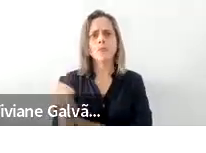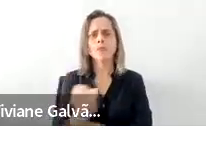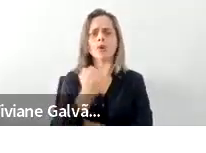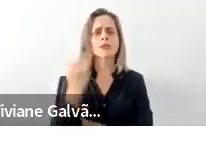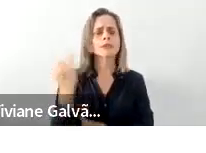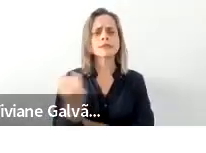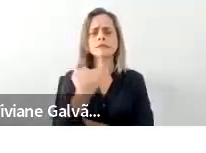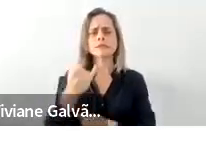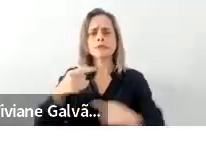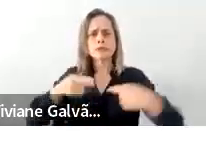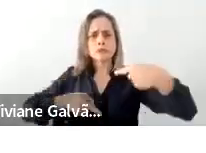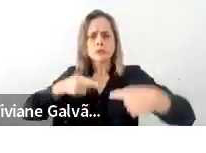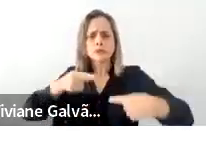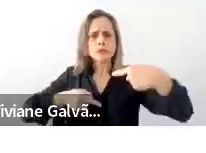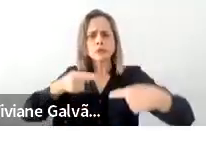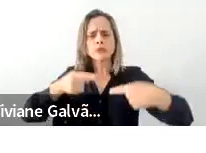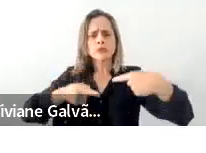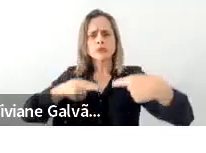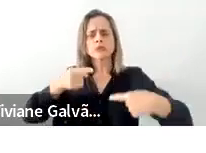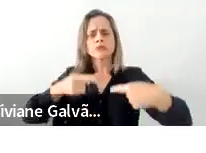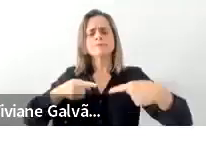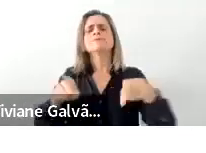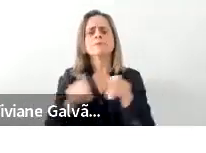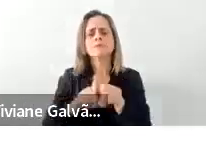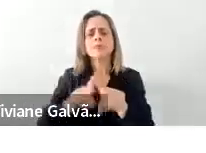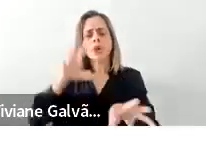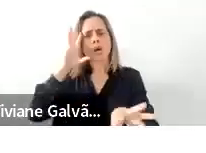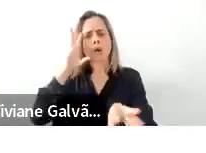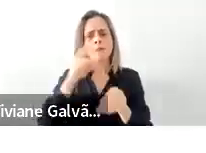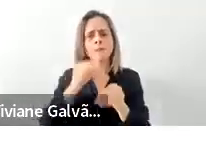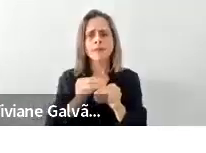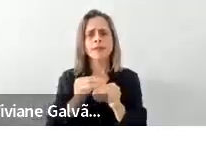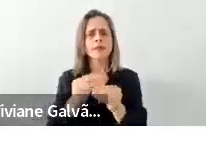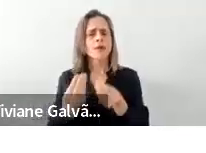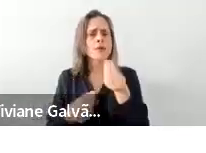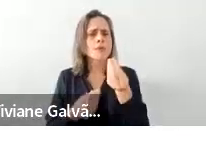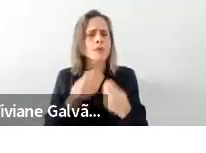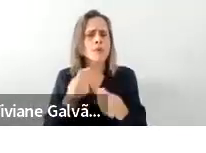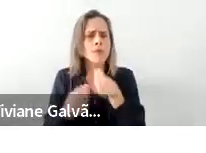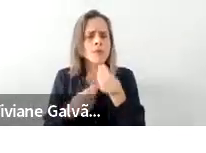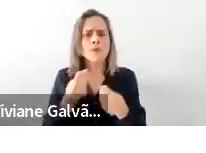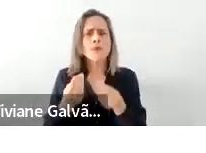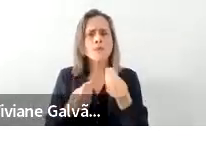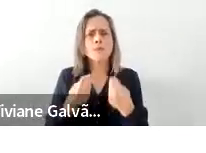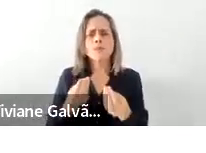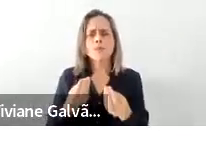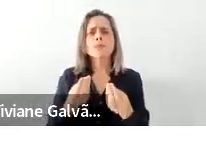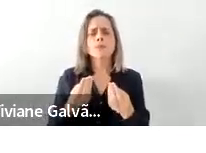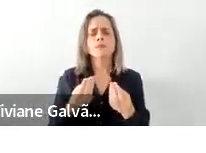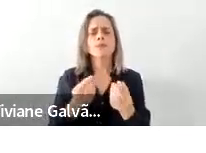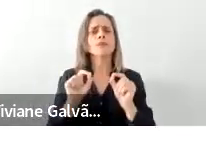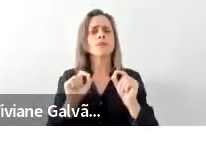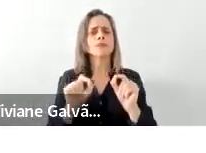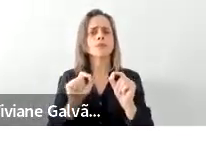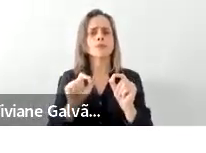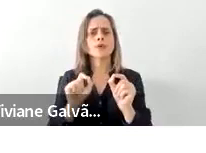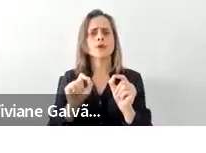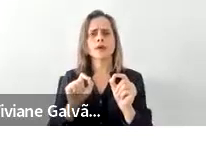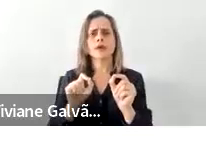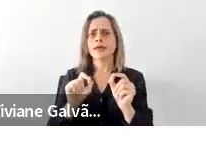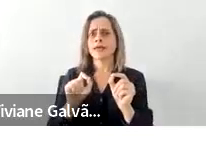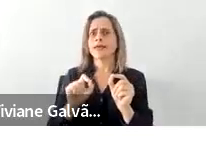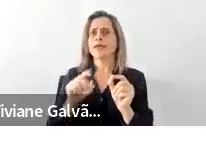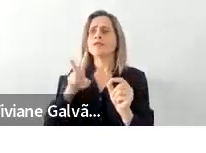extent Vygotsky achieved this aim in his work, and indeed whether such a